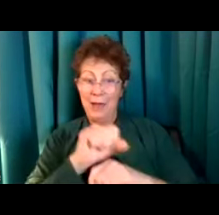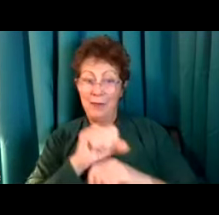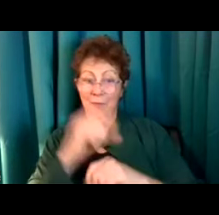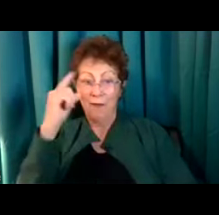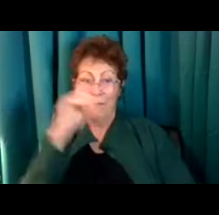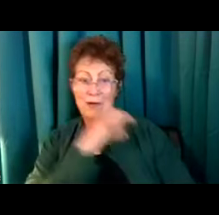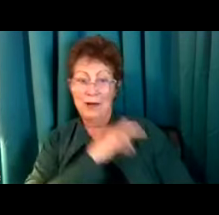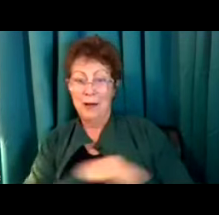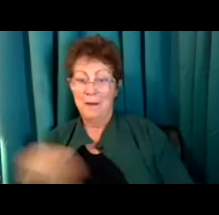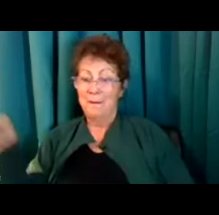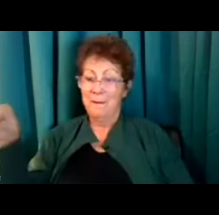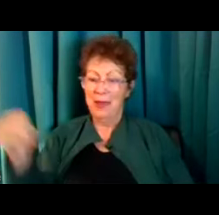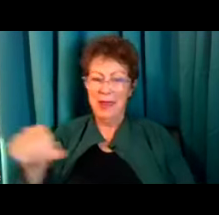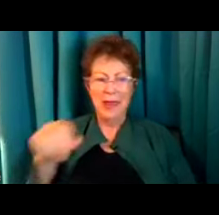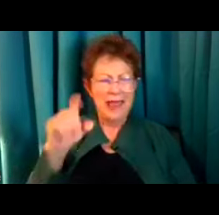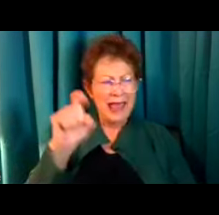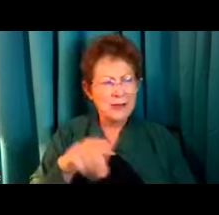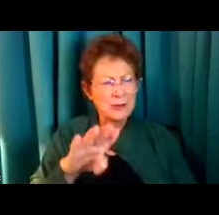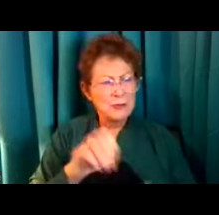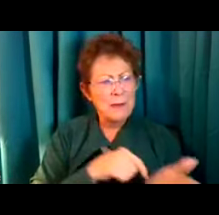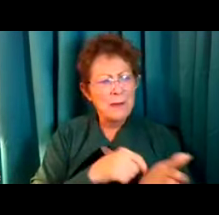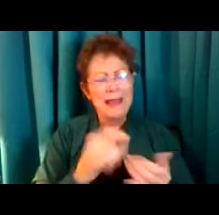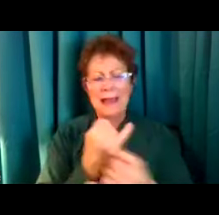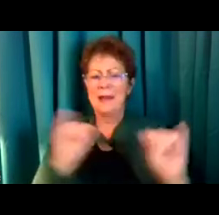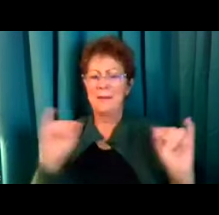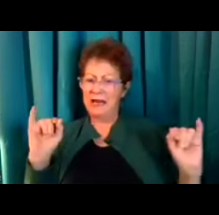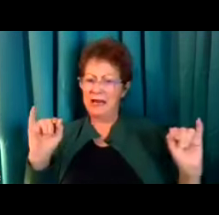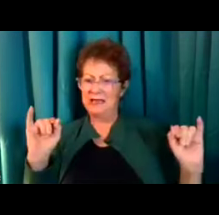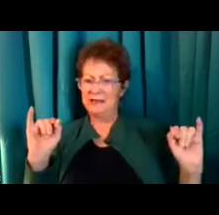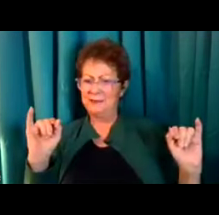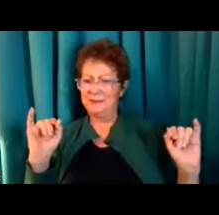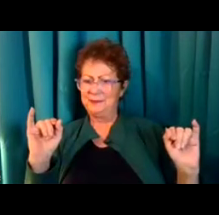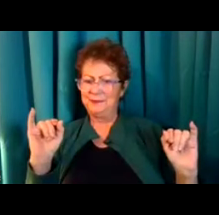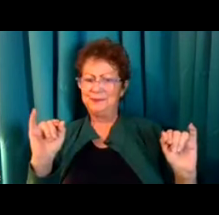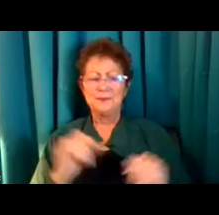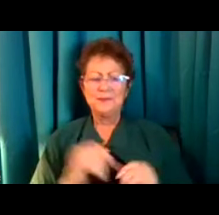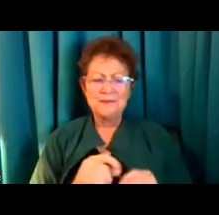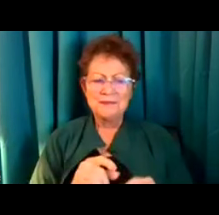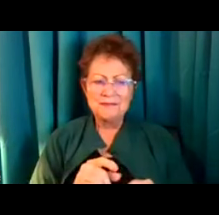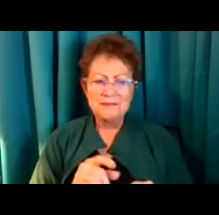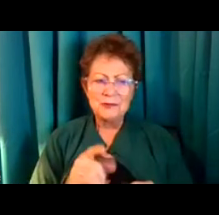paid by it. They have to be independent and disinterested.